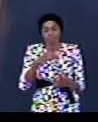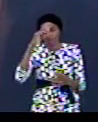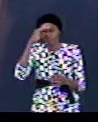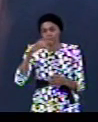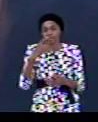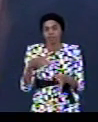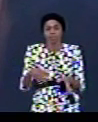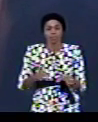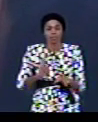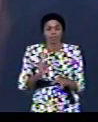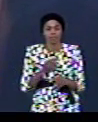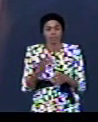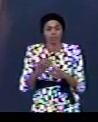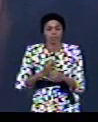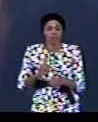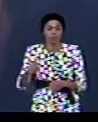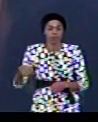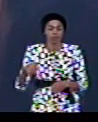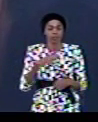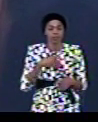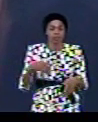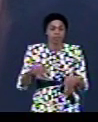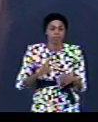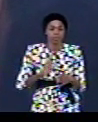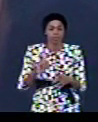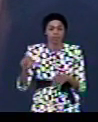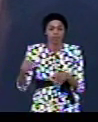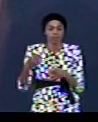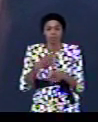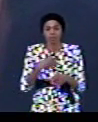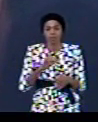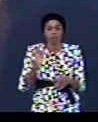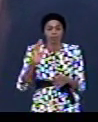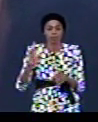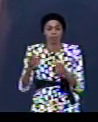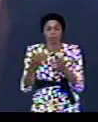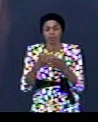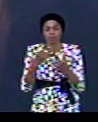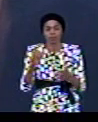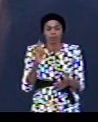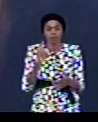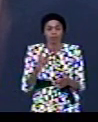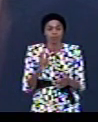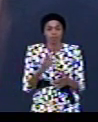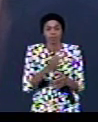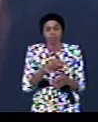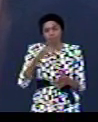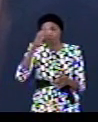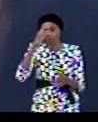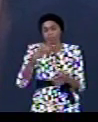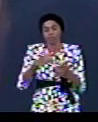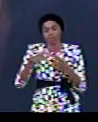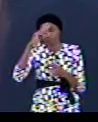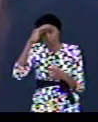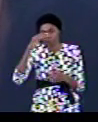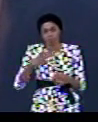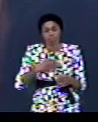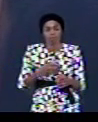said, Let us take our journey, and let us go, and I will go before thee. And he said unto